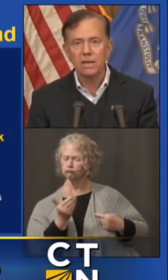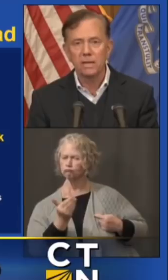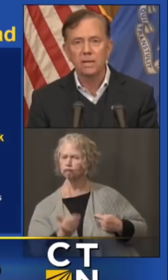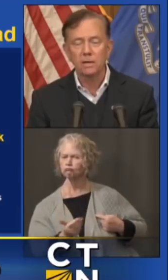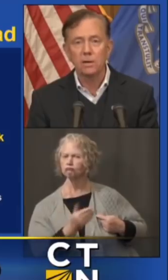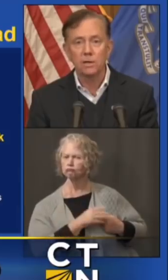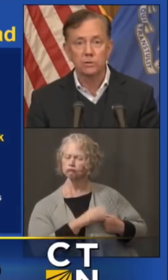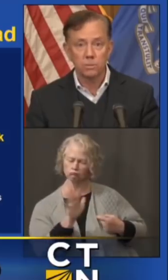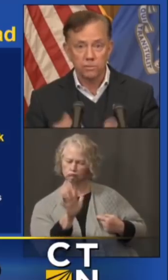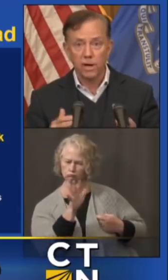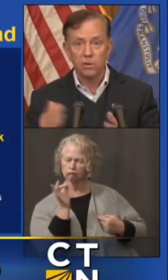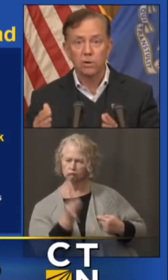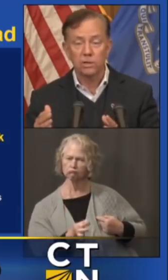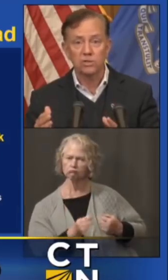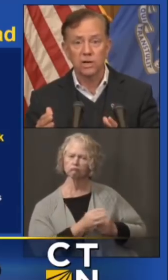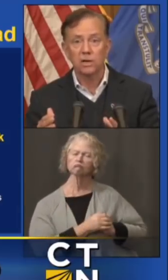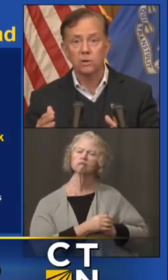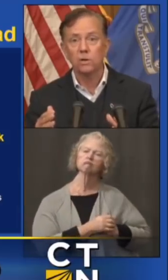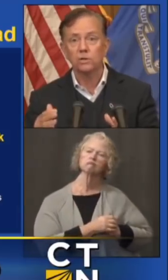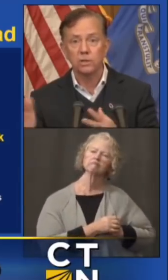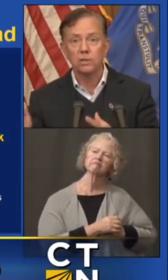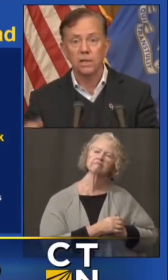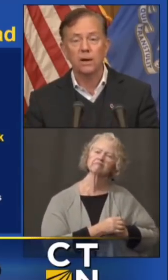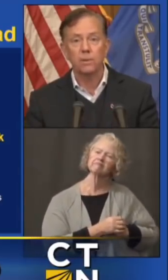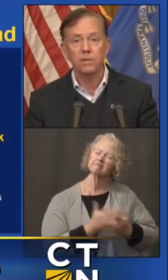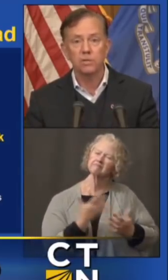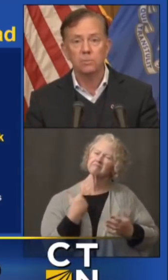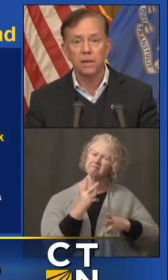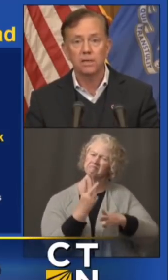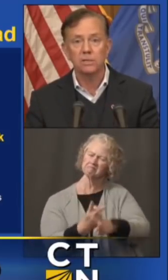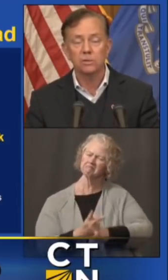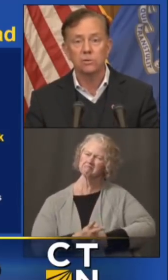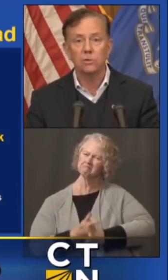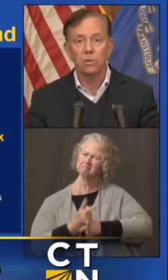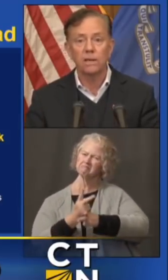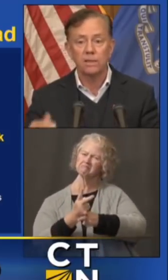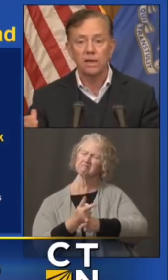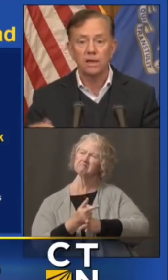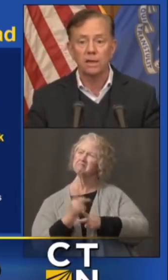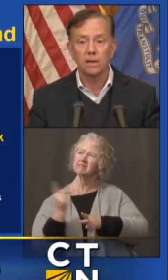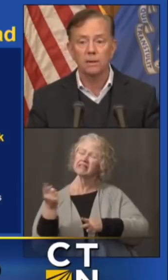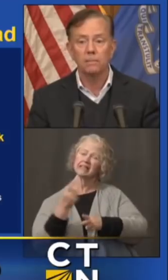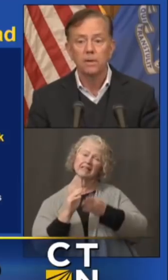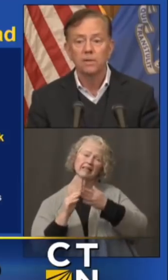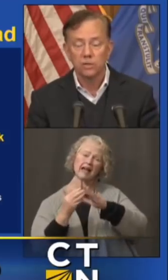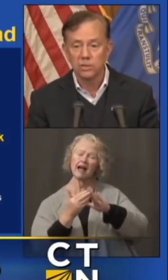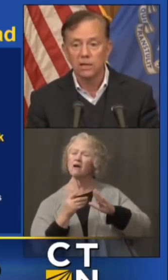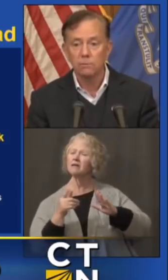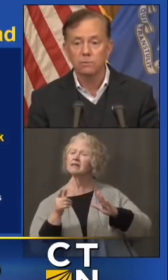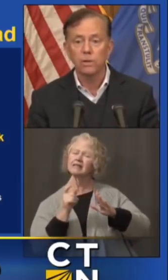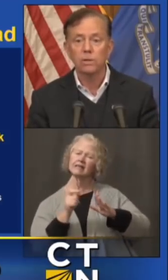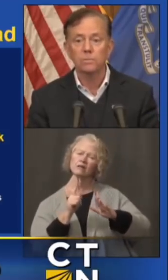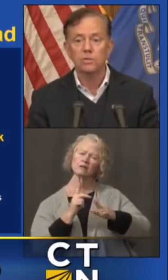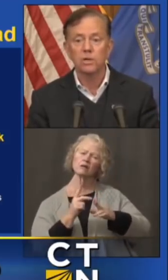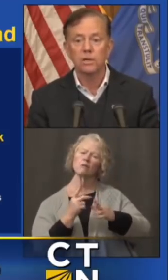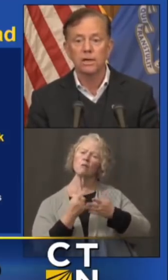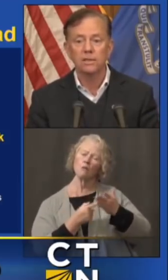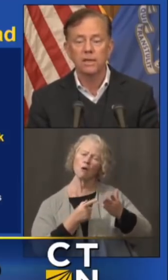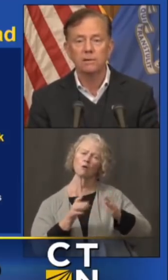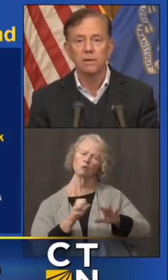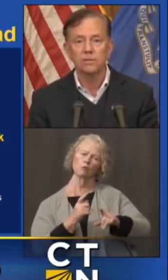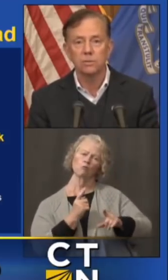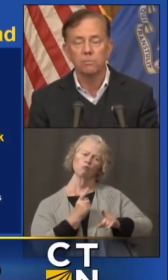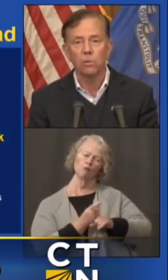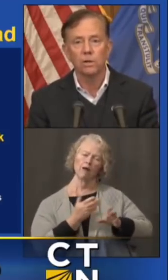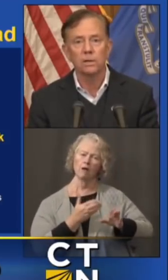I think in terms of erring on the side of caution, allowing municipalities to do the right thing, just like what Windham has done, I